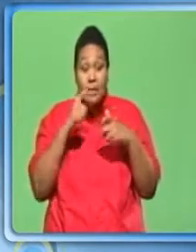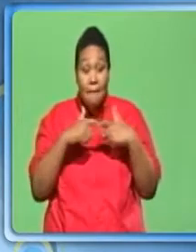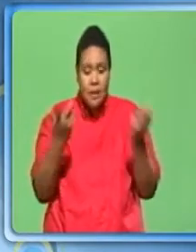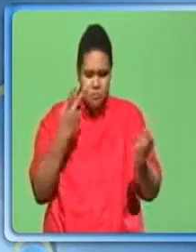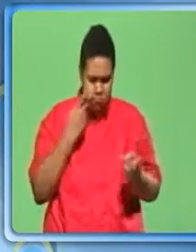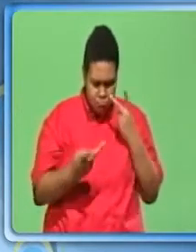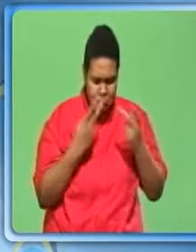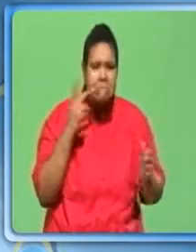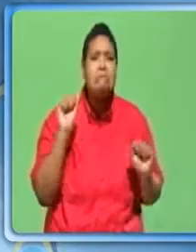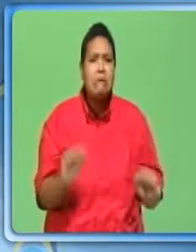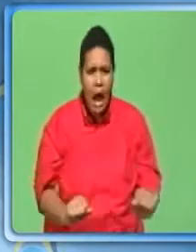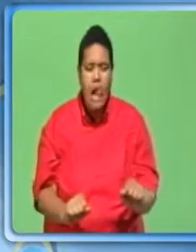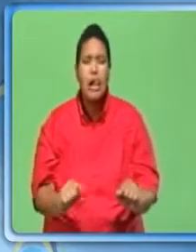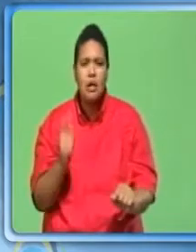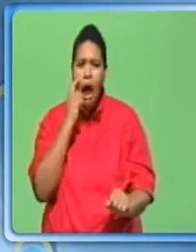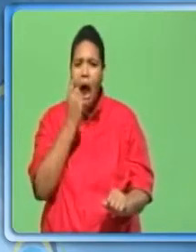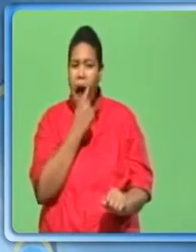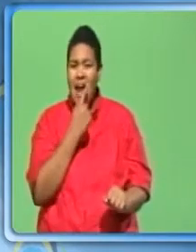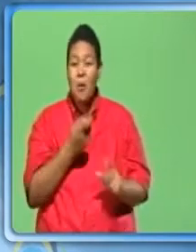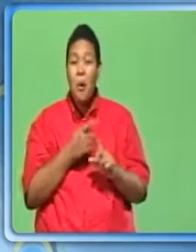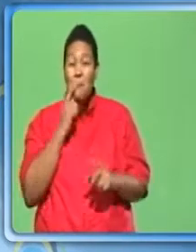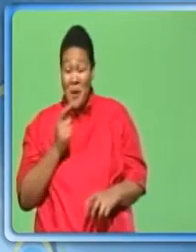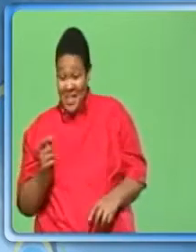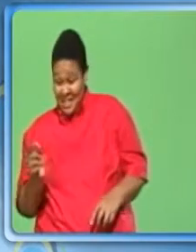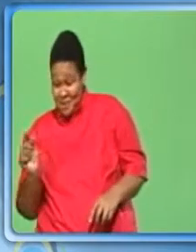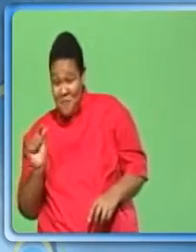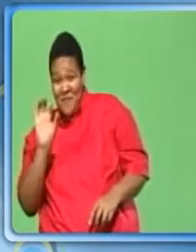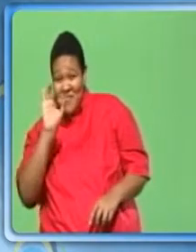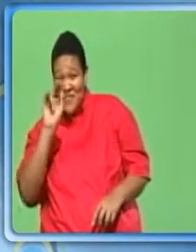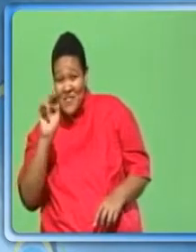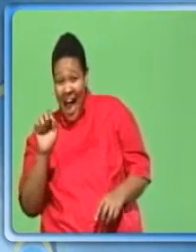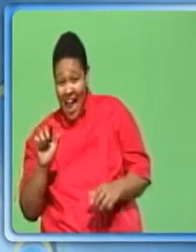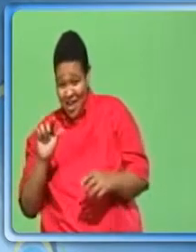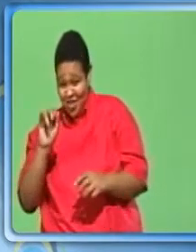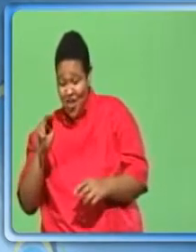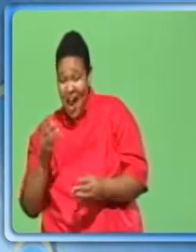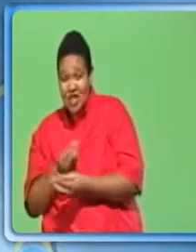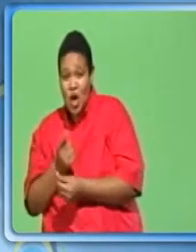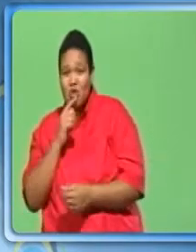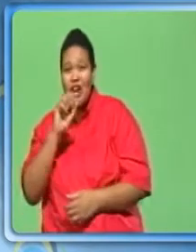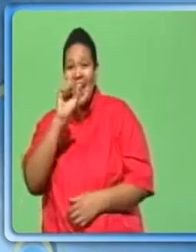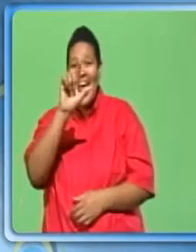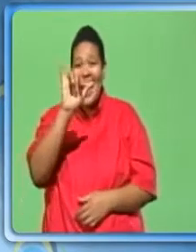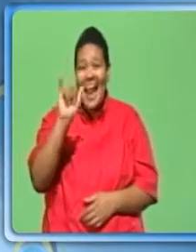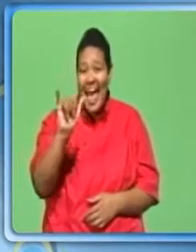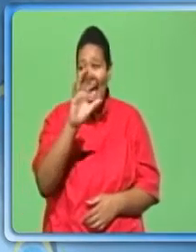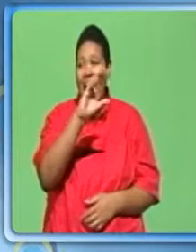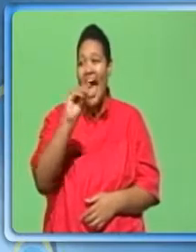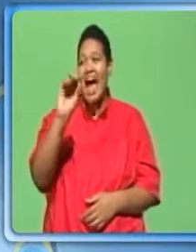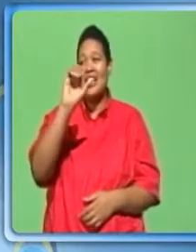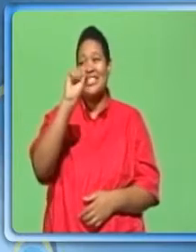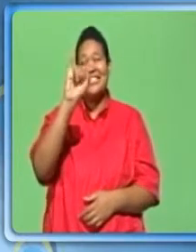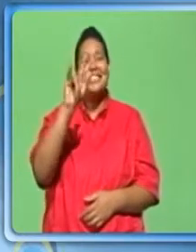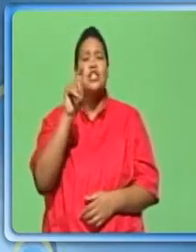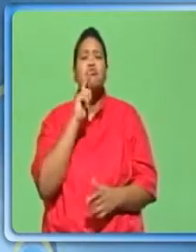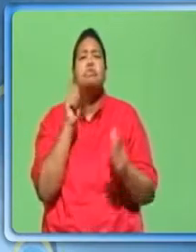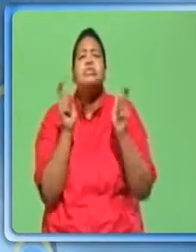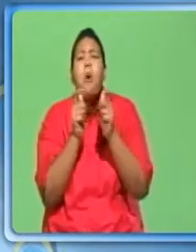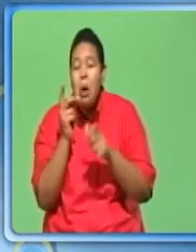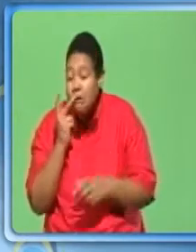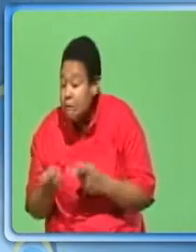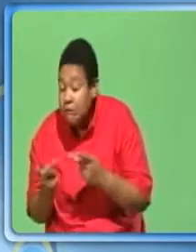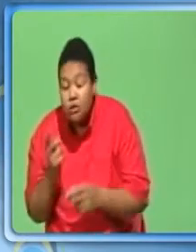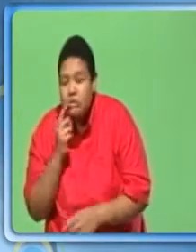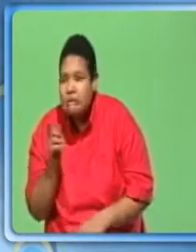the human eye, whereas fine-grained soils, such as silt and clay, consist of much smaller